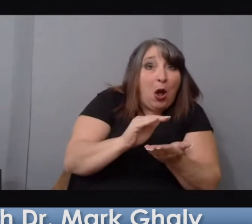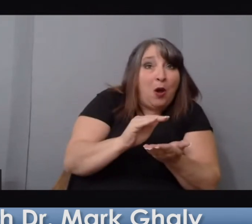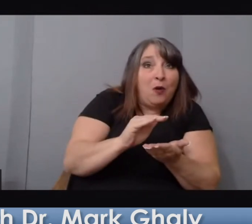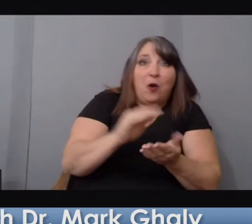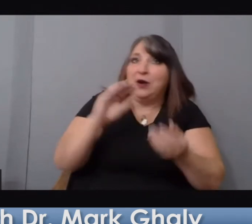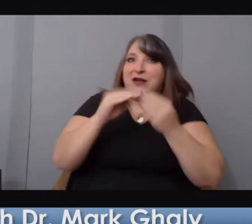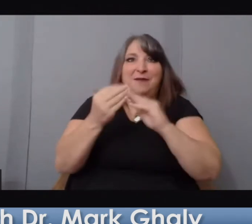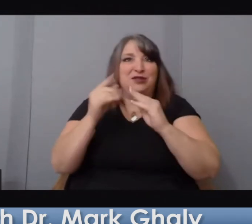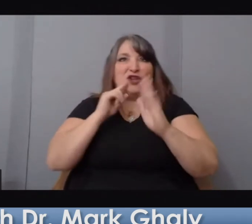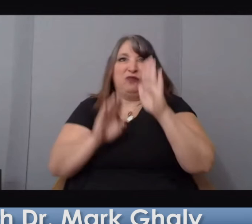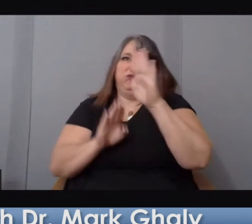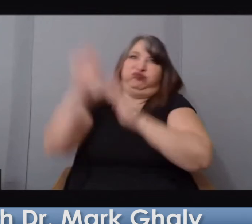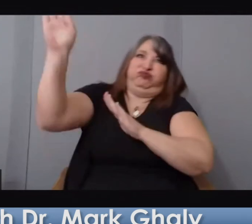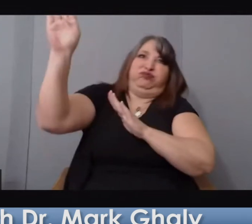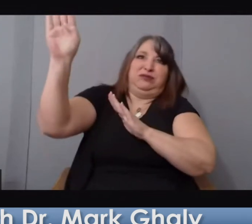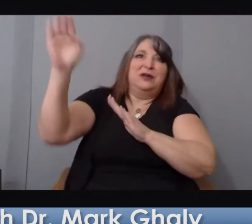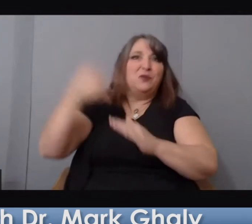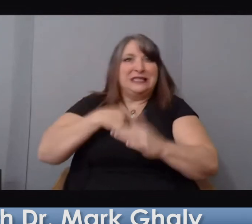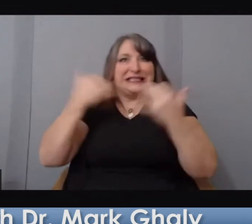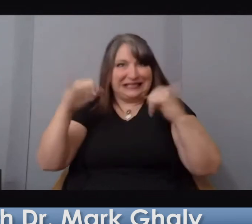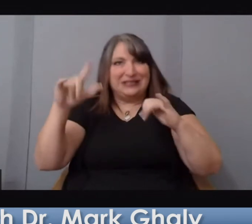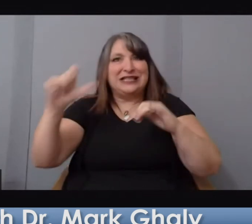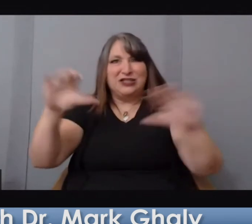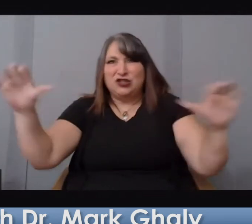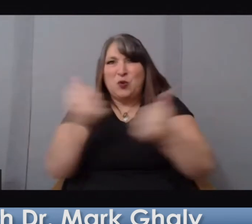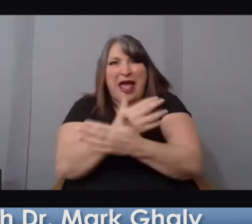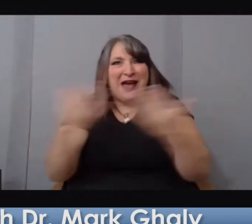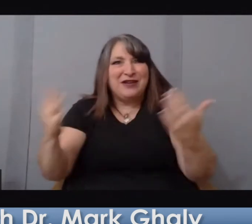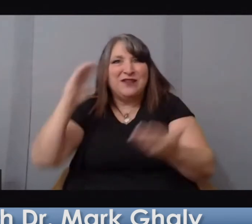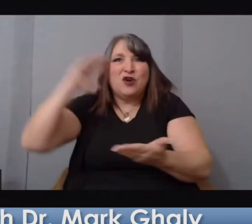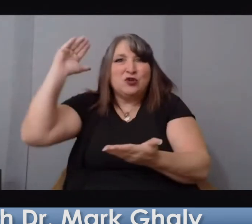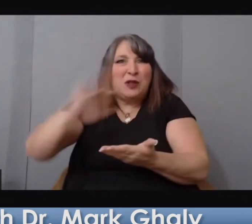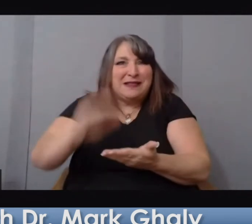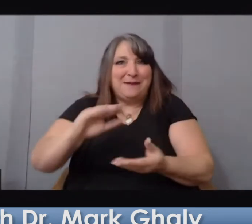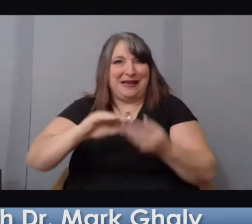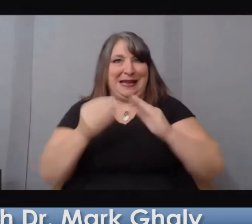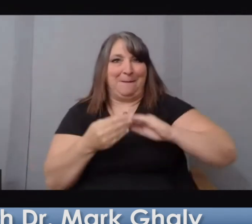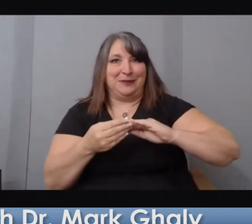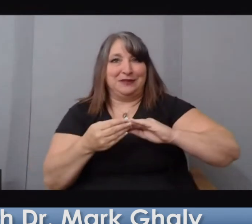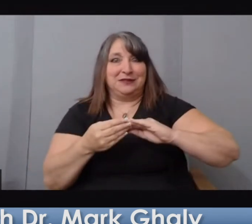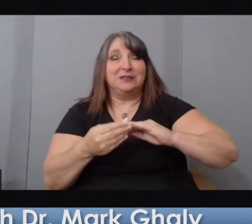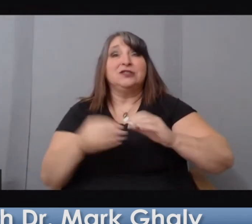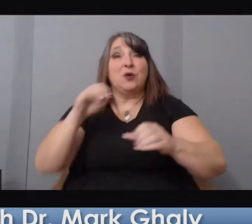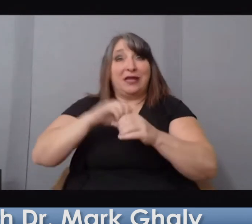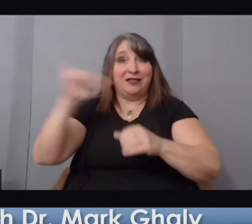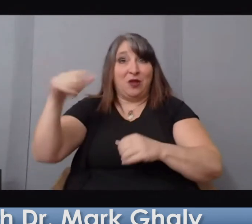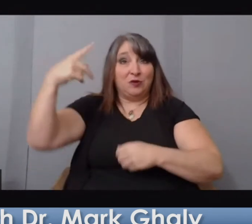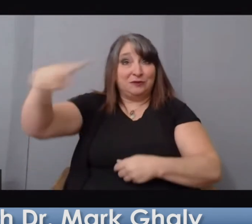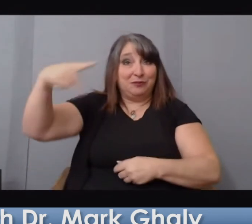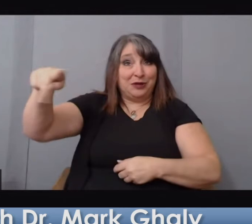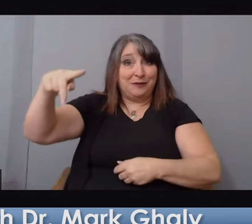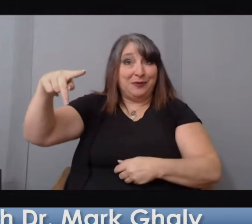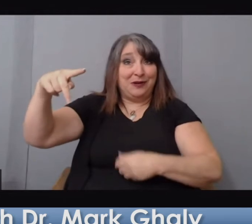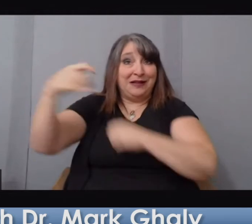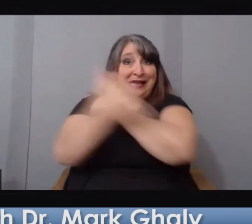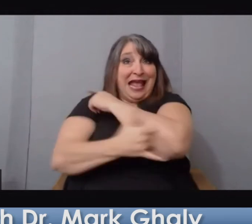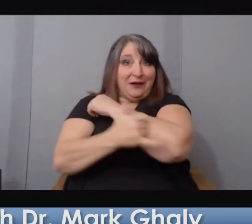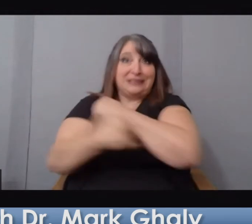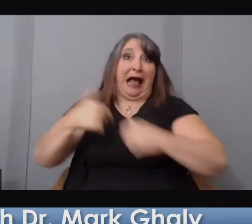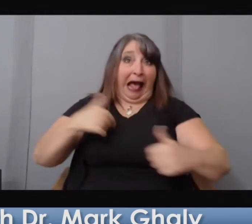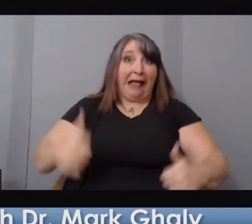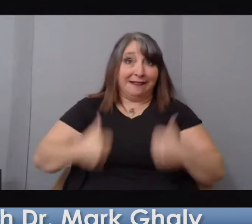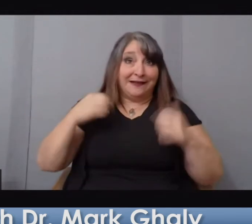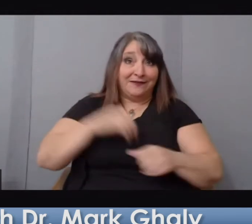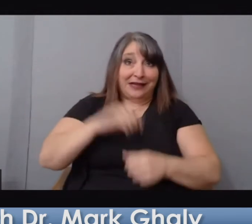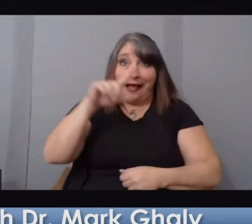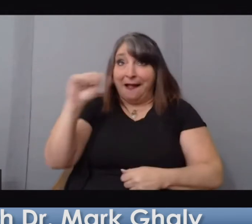today. And I just call upon all of us to consider what we can do in those purple counties. I myself live in Los Angeles County. I've